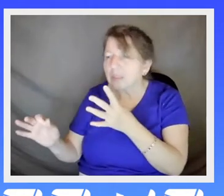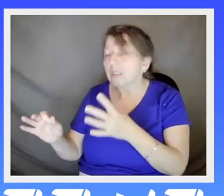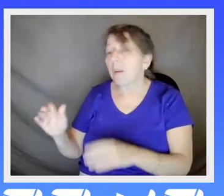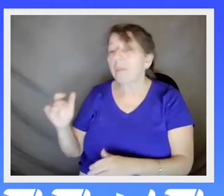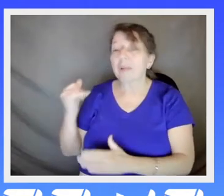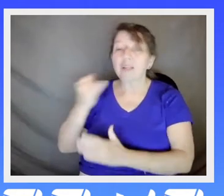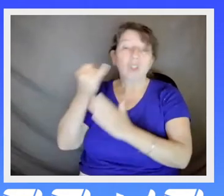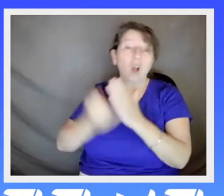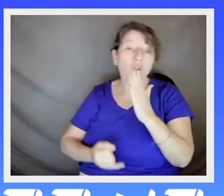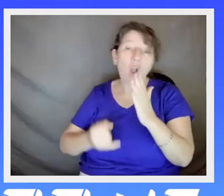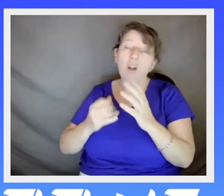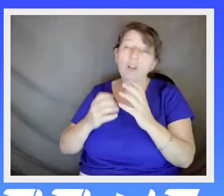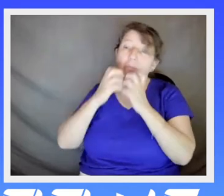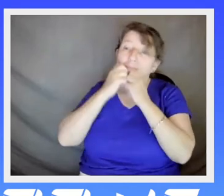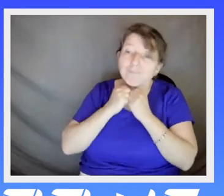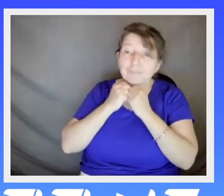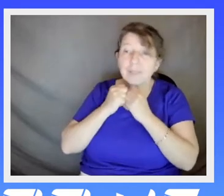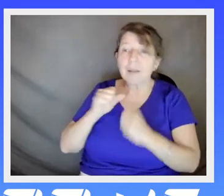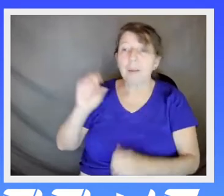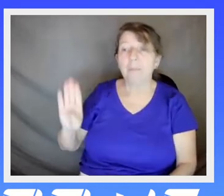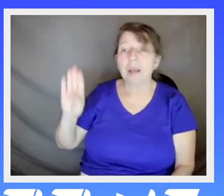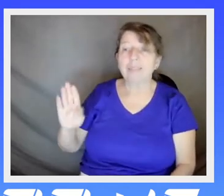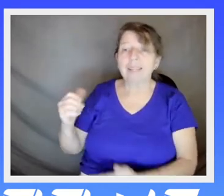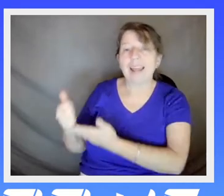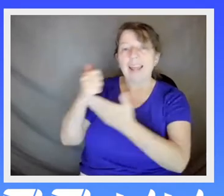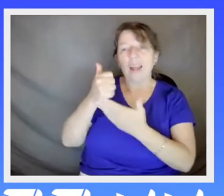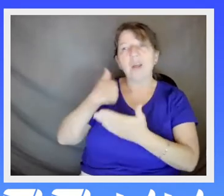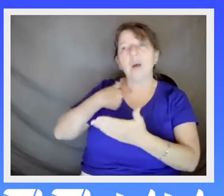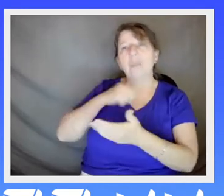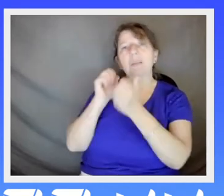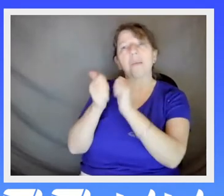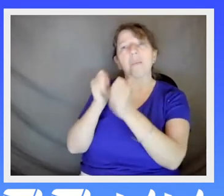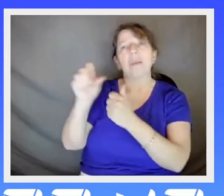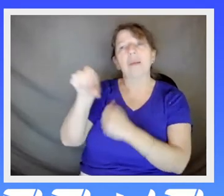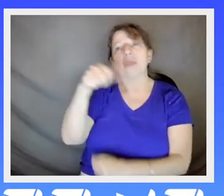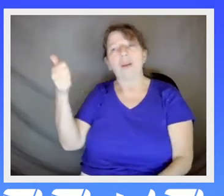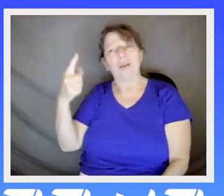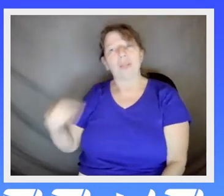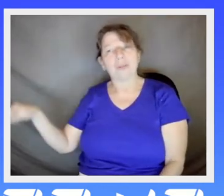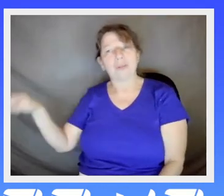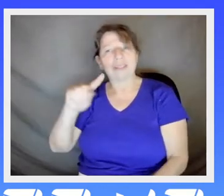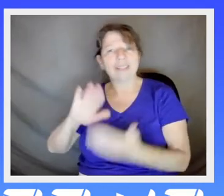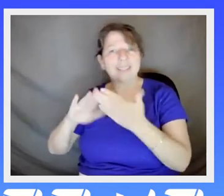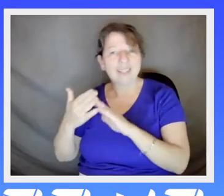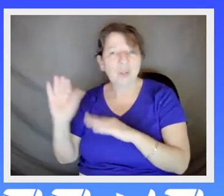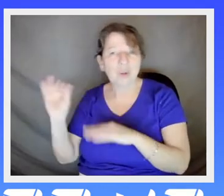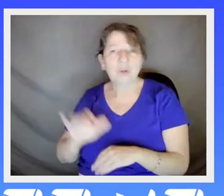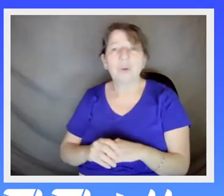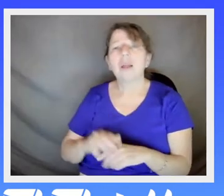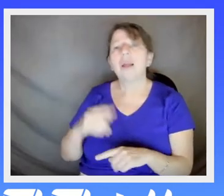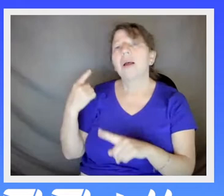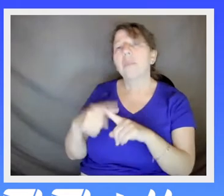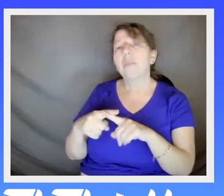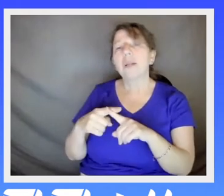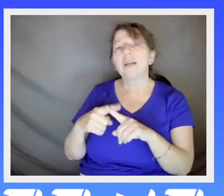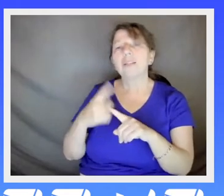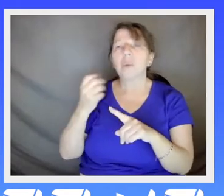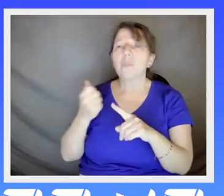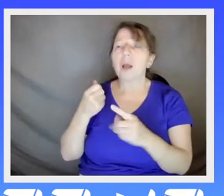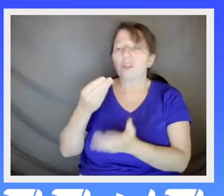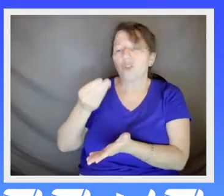city and gives us our competitive edge. And then I will make sure that we fund up the cultural sector